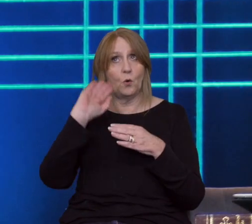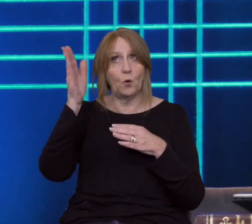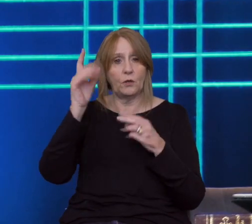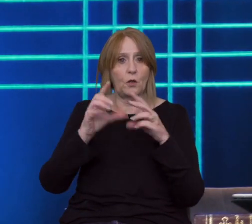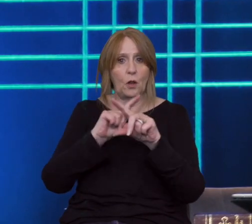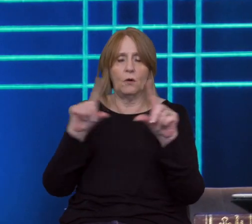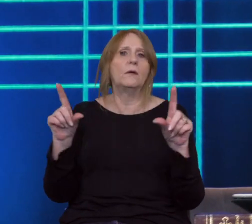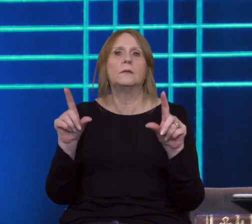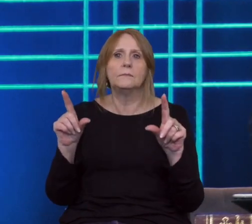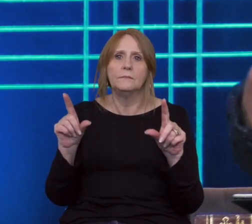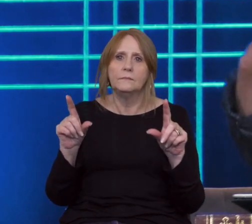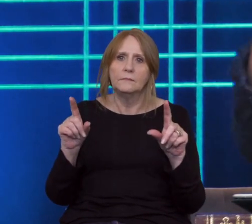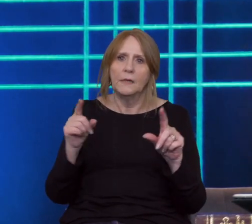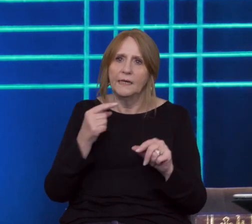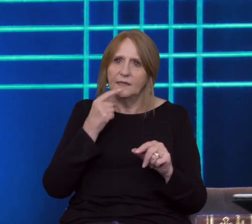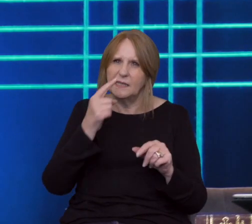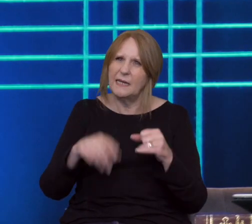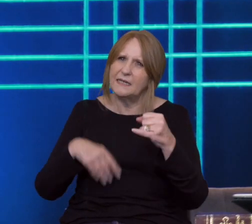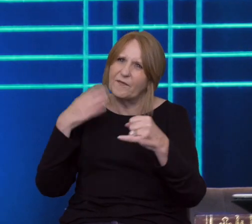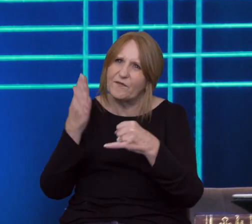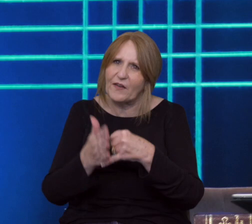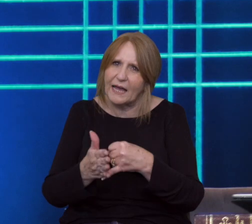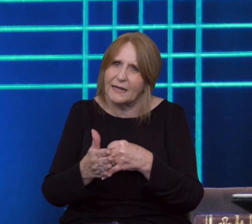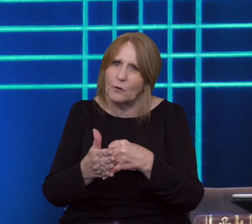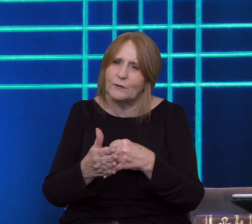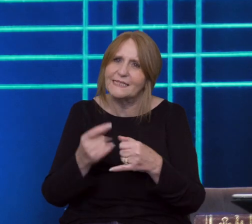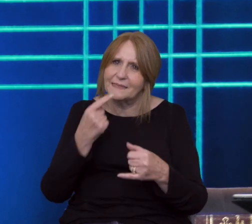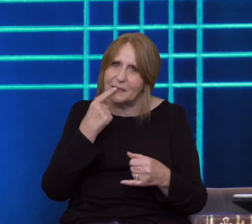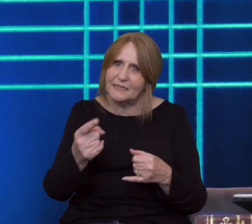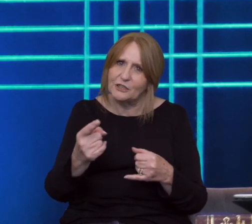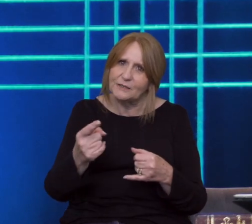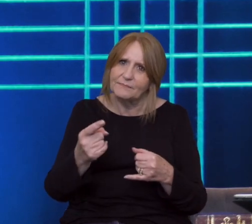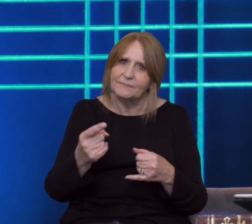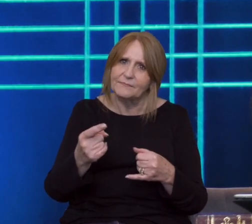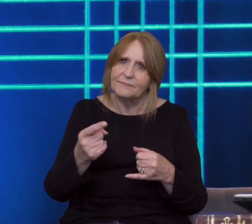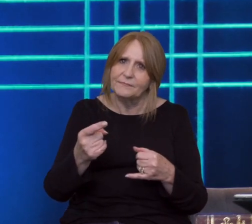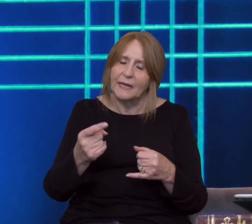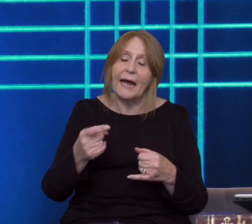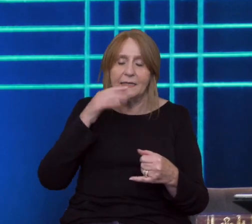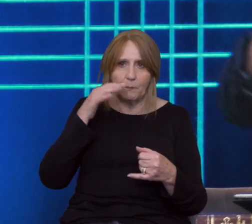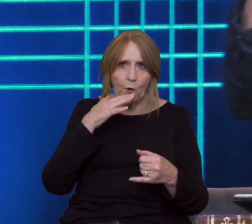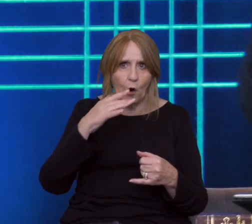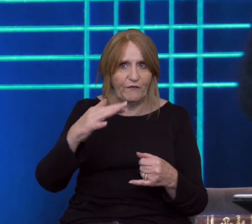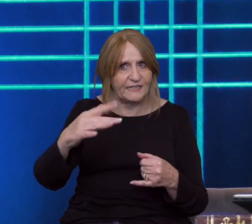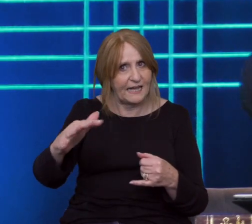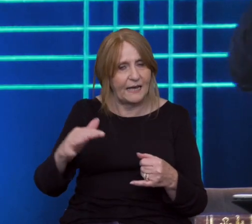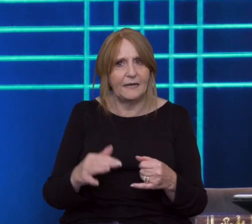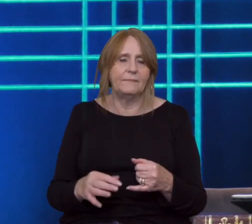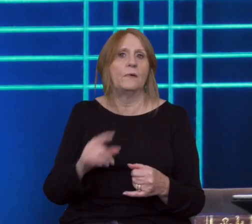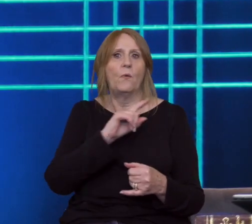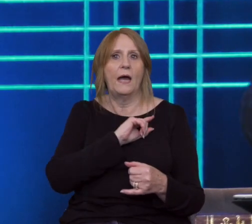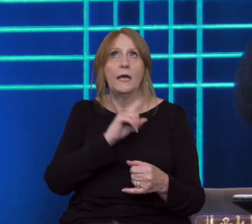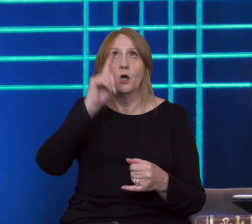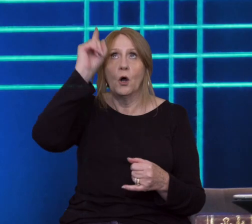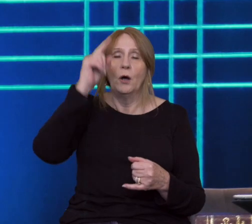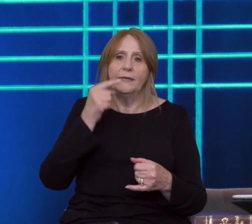farewell speech. And as he's giving it, he's prophesying in effect because God is speaking in the first